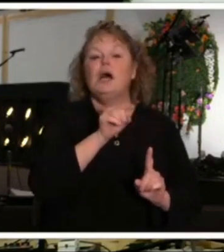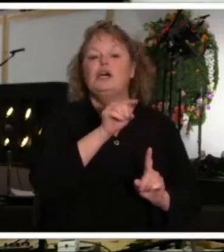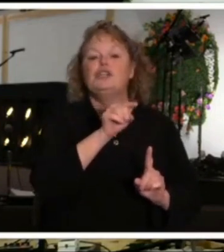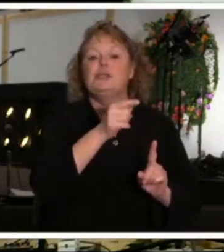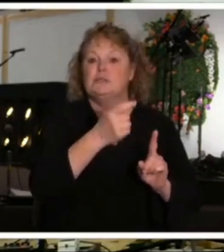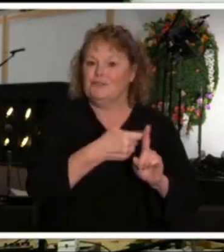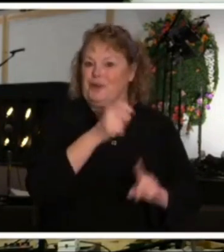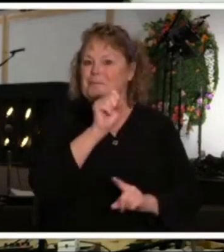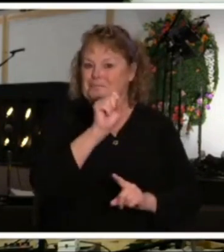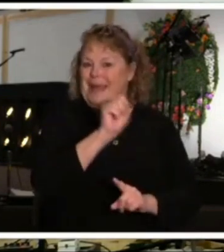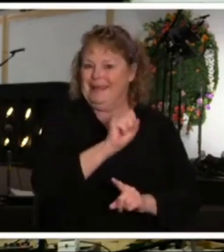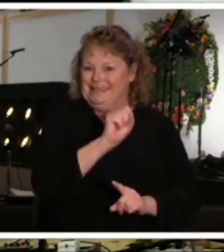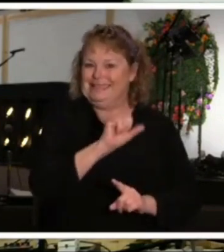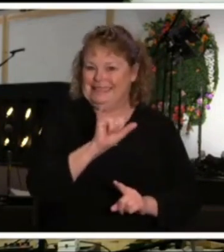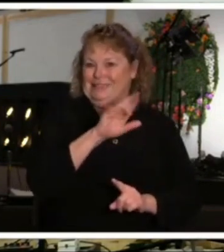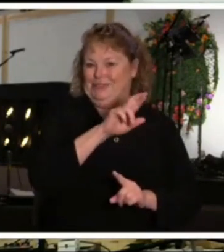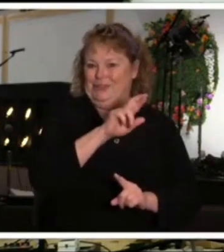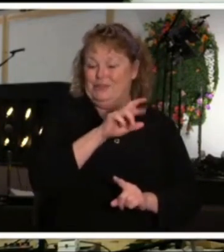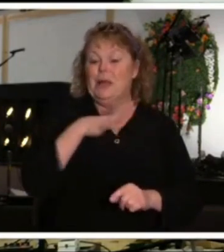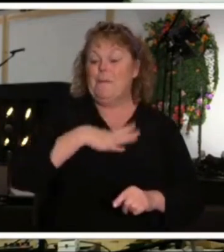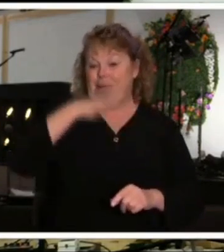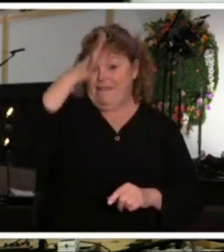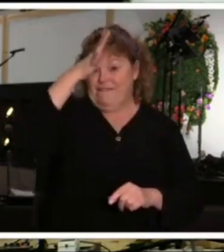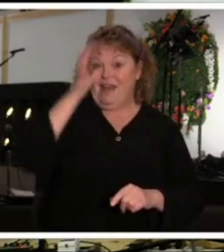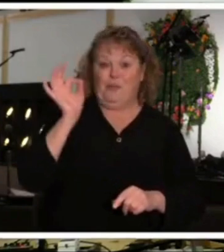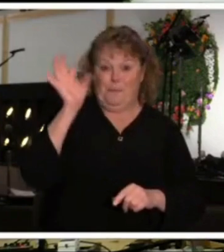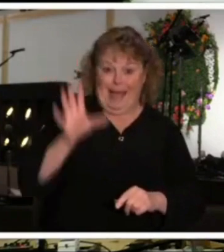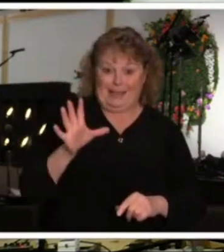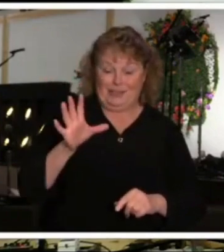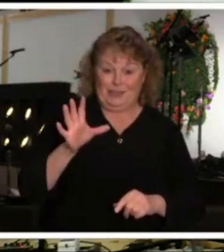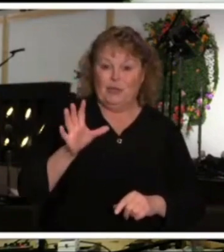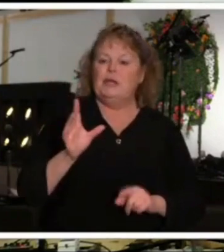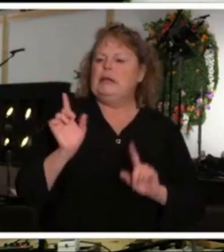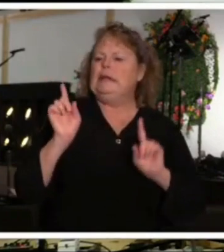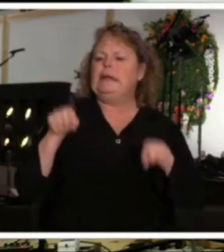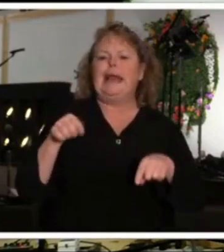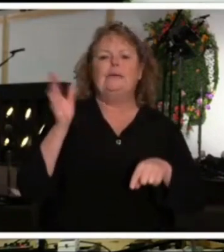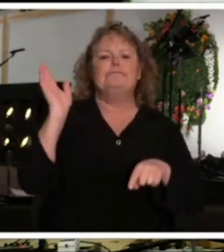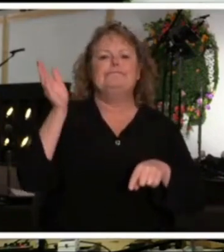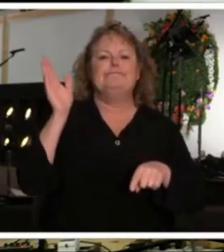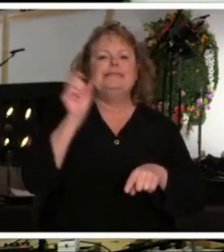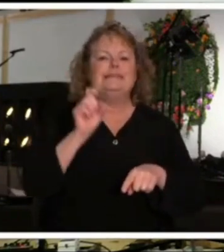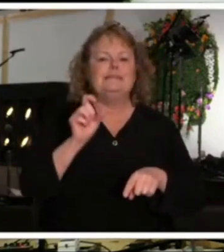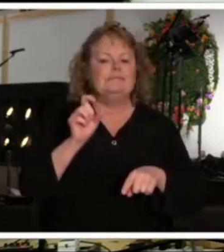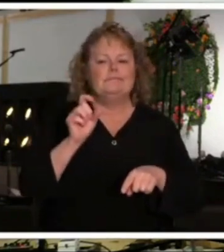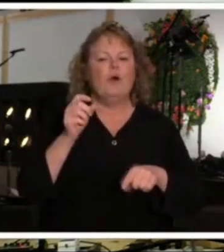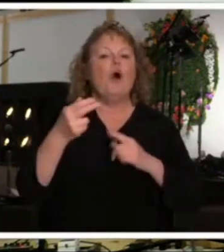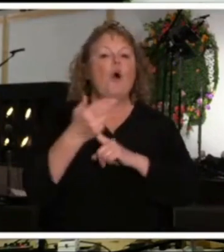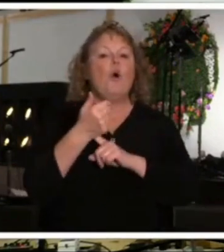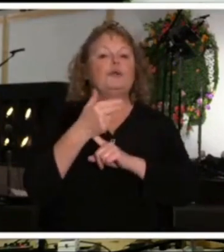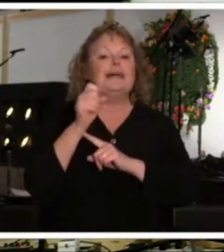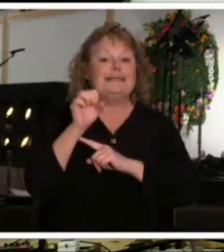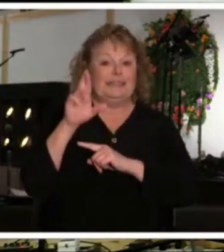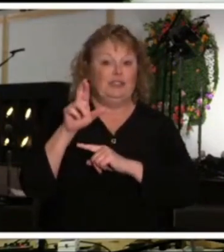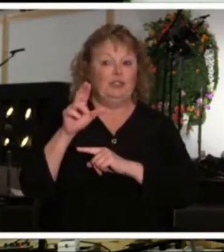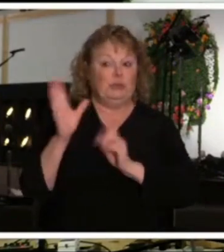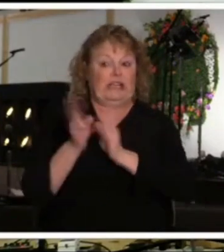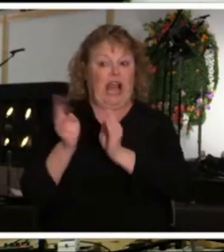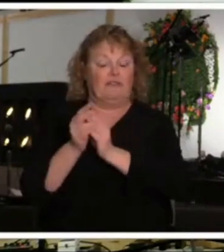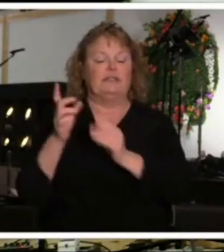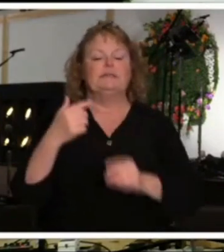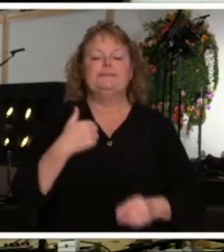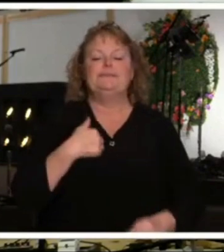from Syracuse. My father was a pastor, and he was speaking at a conference at the Hotel Syracuse. And so I came with